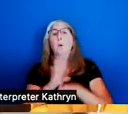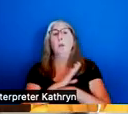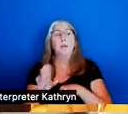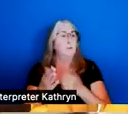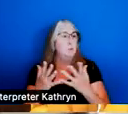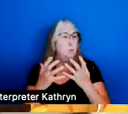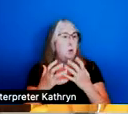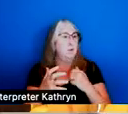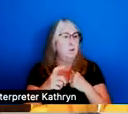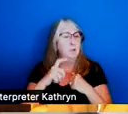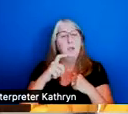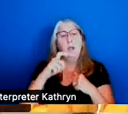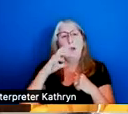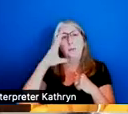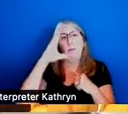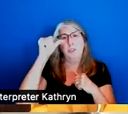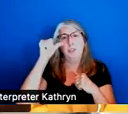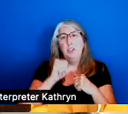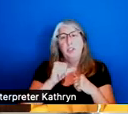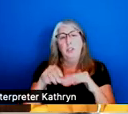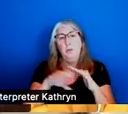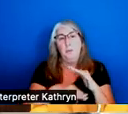gender-based violence. That is our mutual goal here.